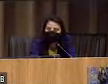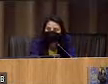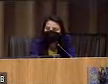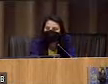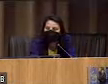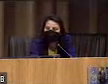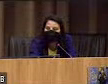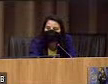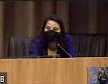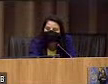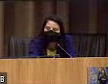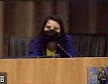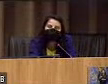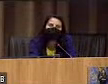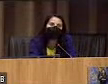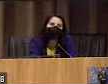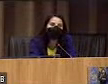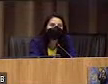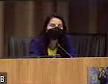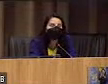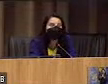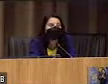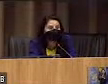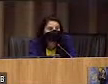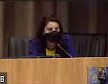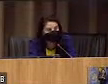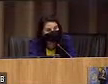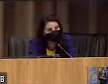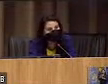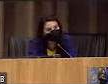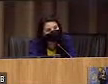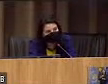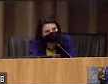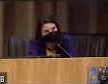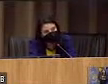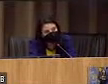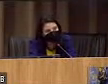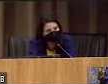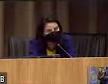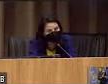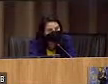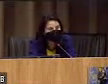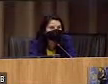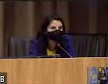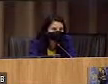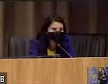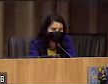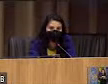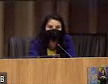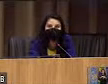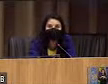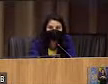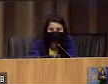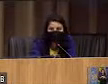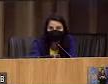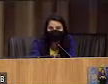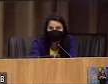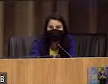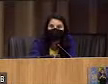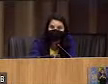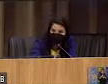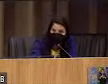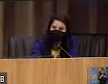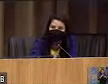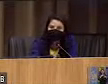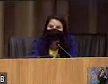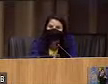choose, along with Pajo, to see a new episode of COVID